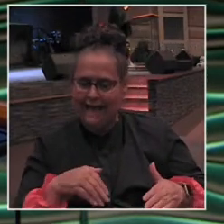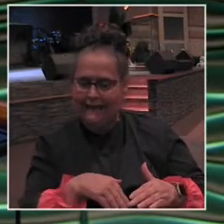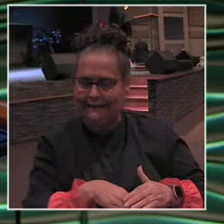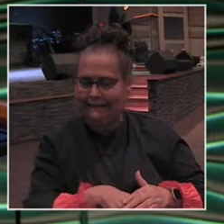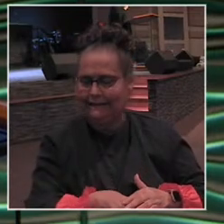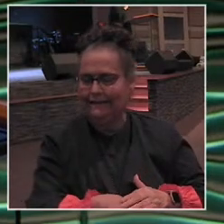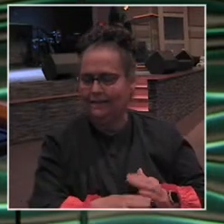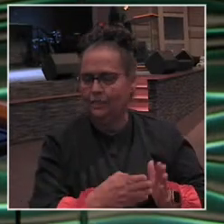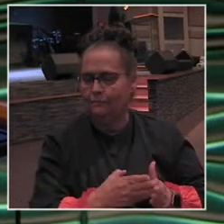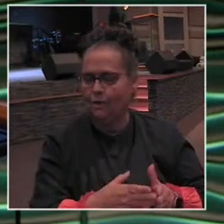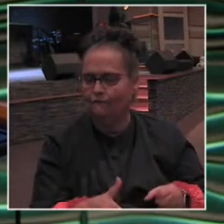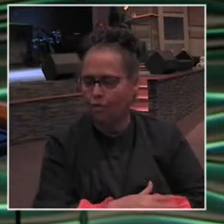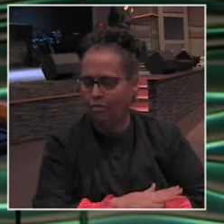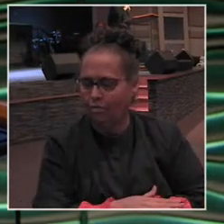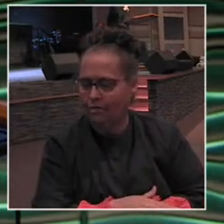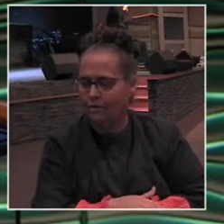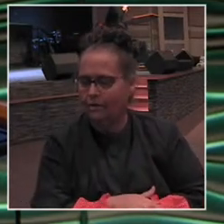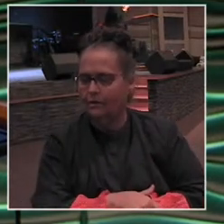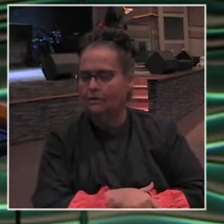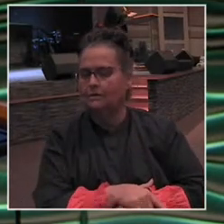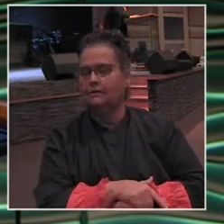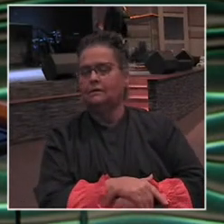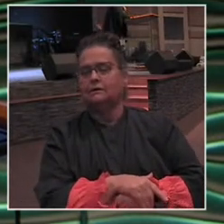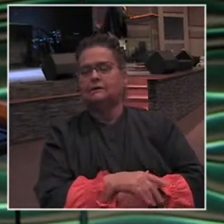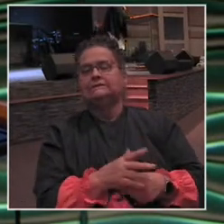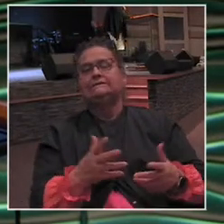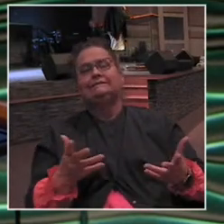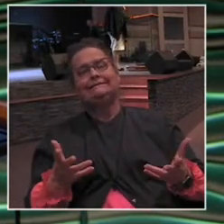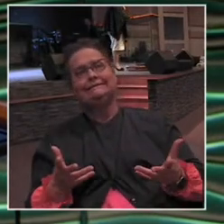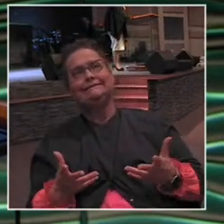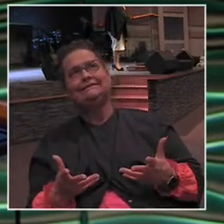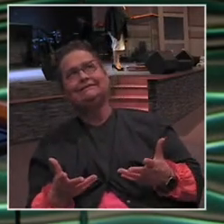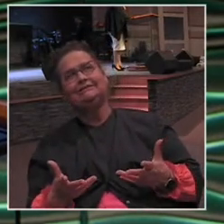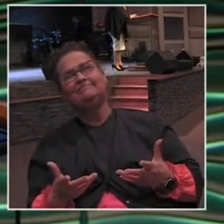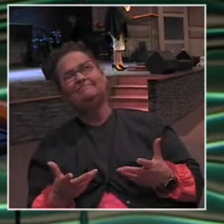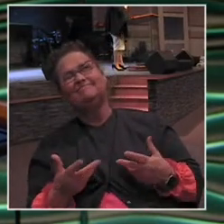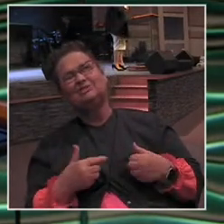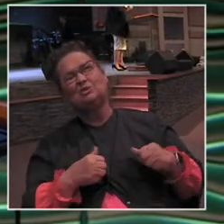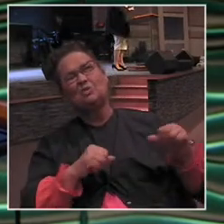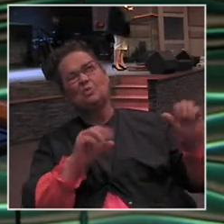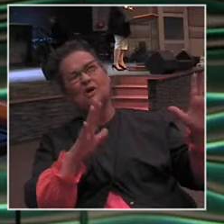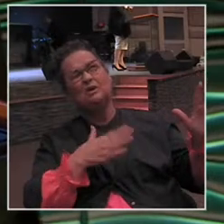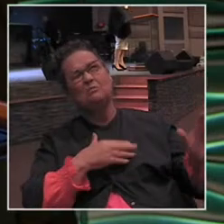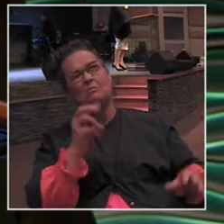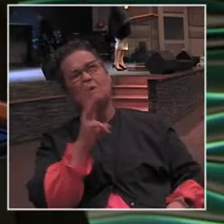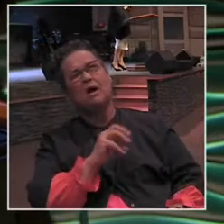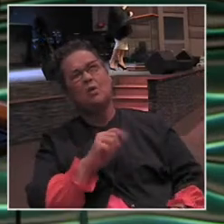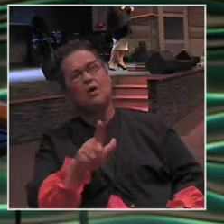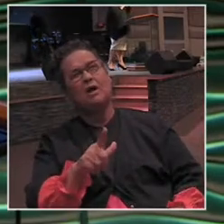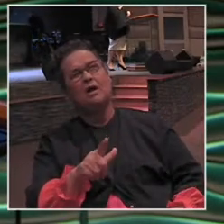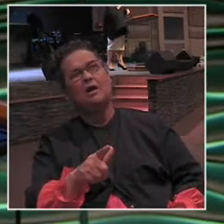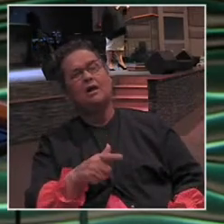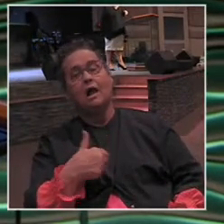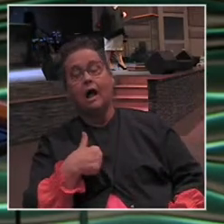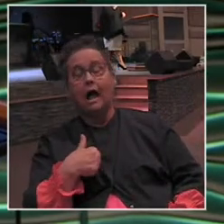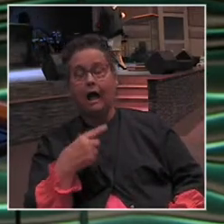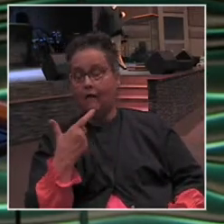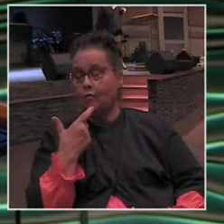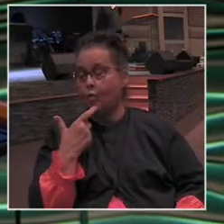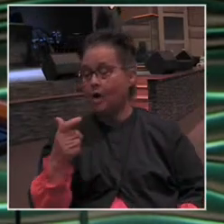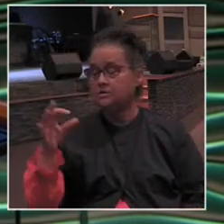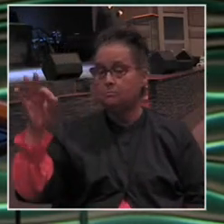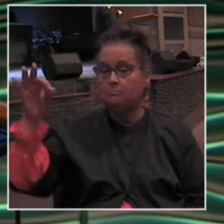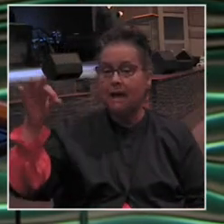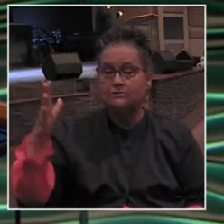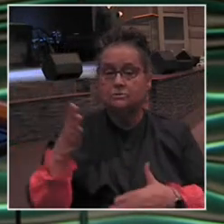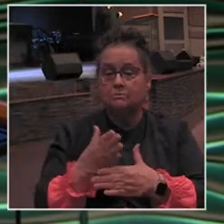the boat, because you aren't willing to surrender your will for his. I've watched pastors stand right here for